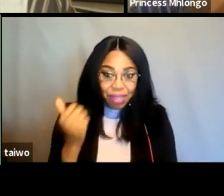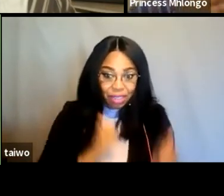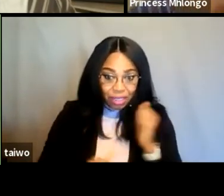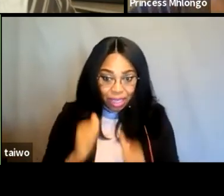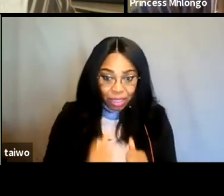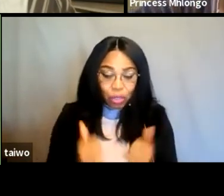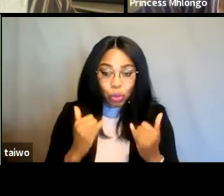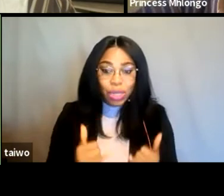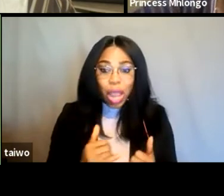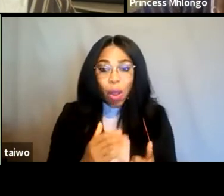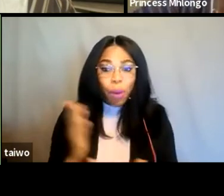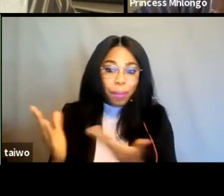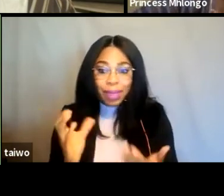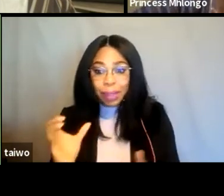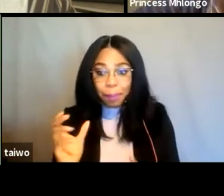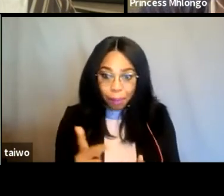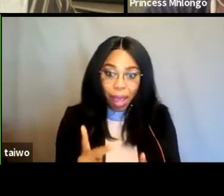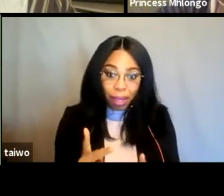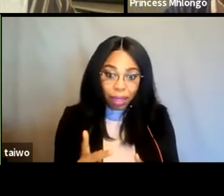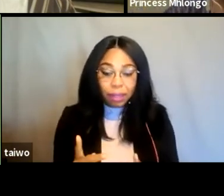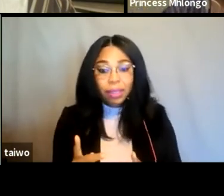to play. You know, so